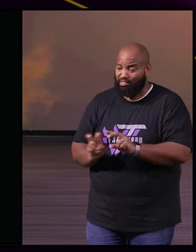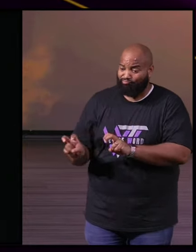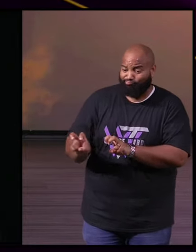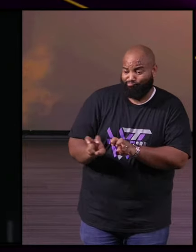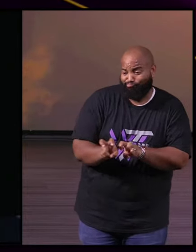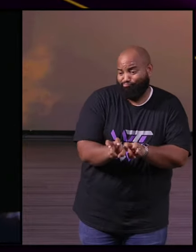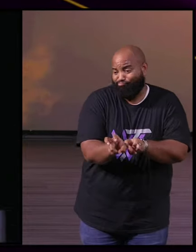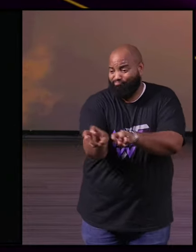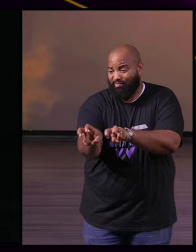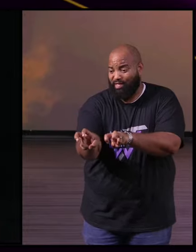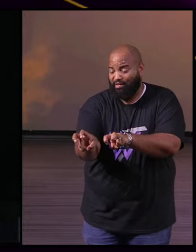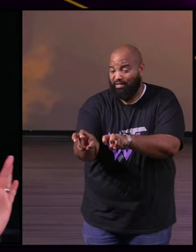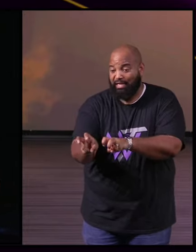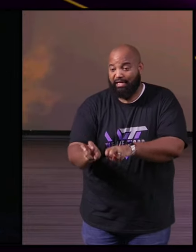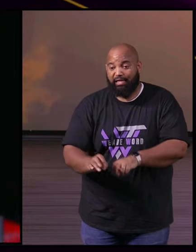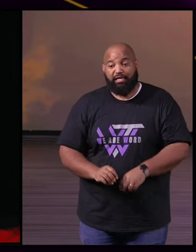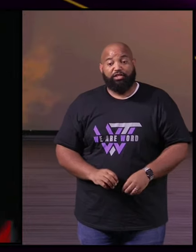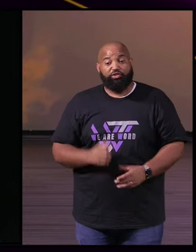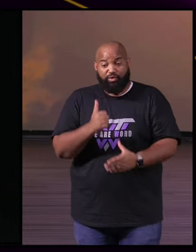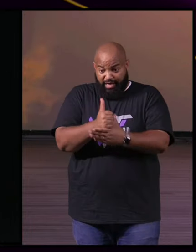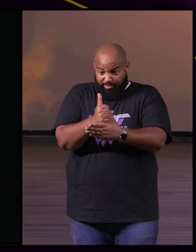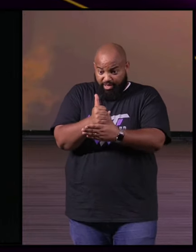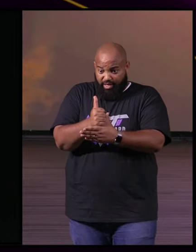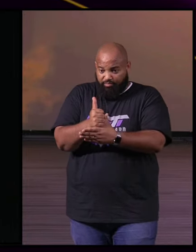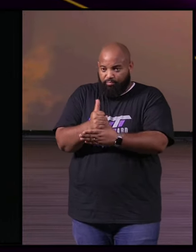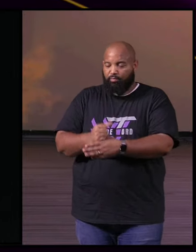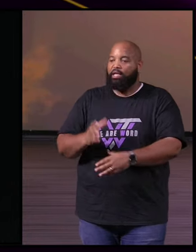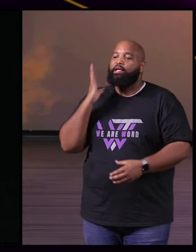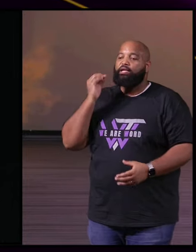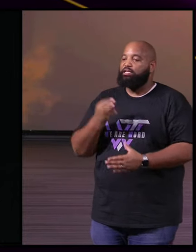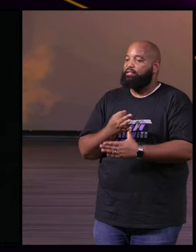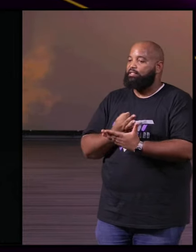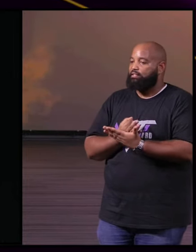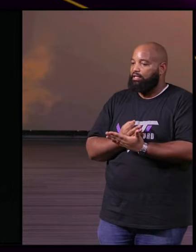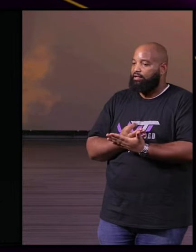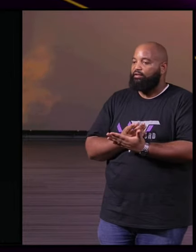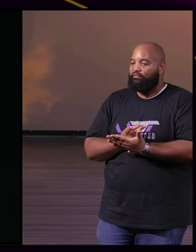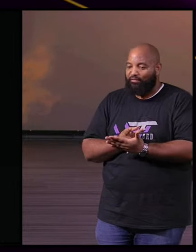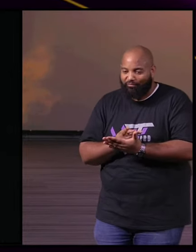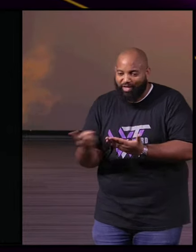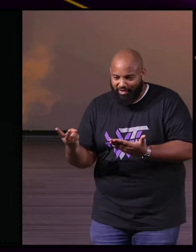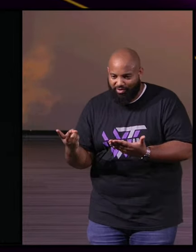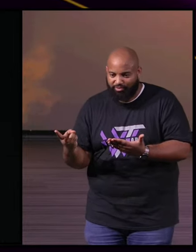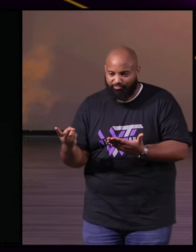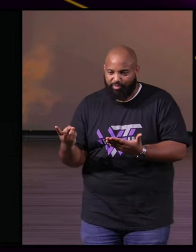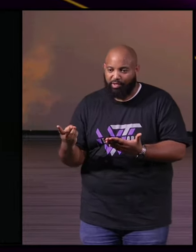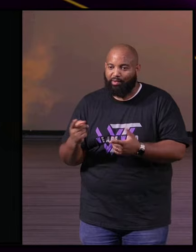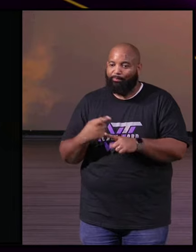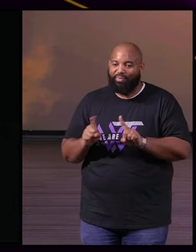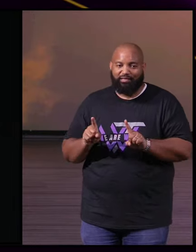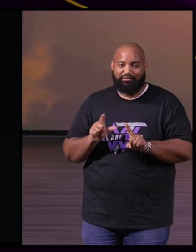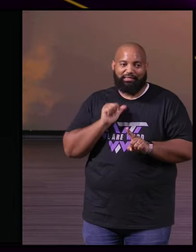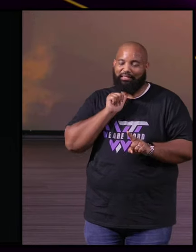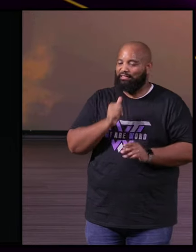you and I have moments of failing, it does not have to be final.